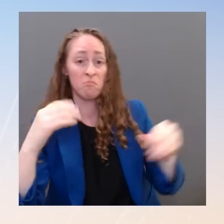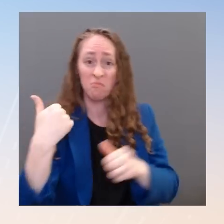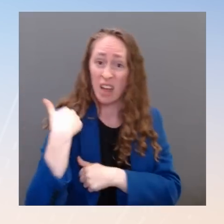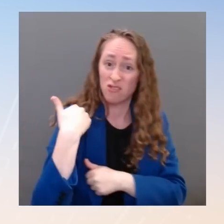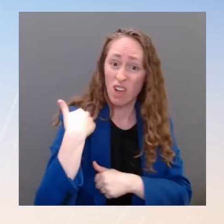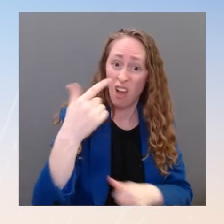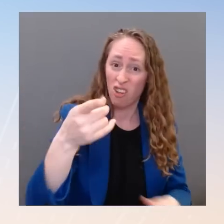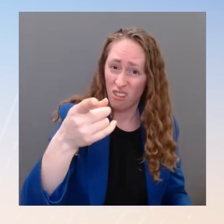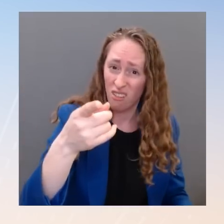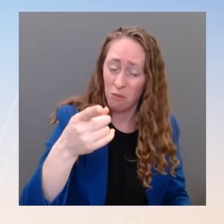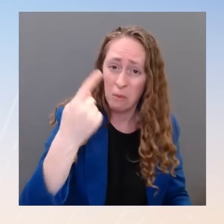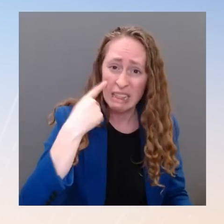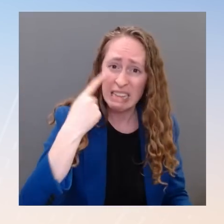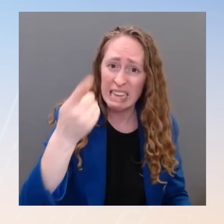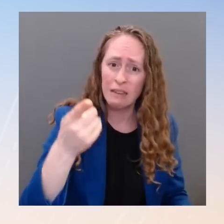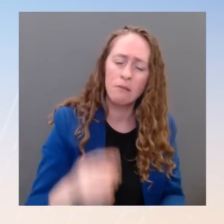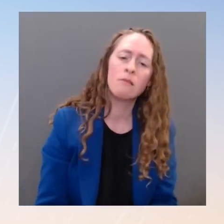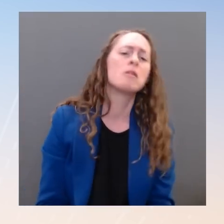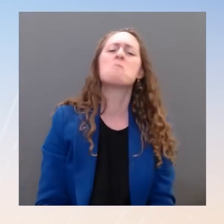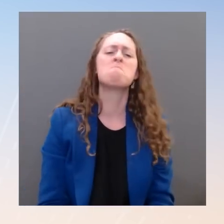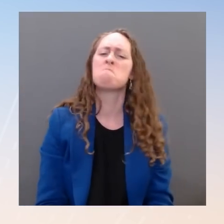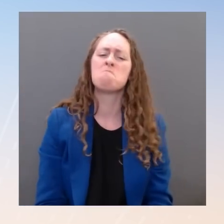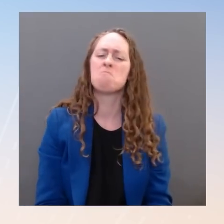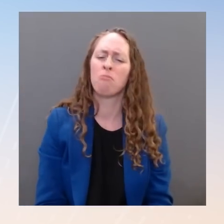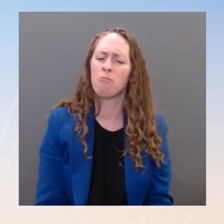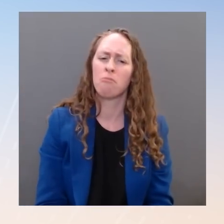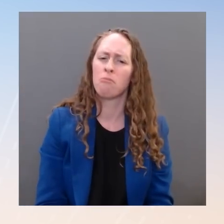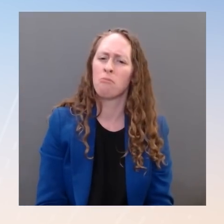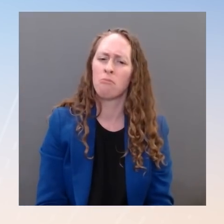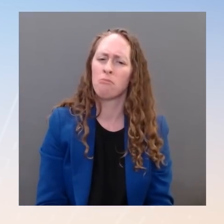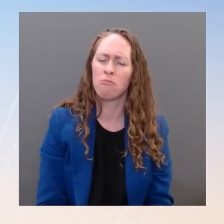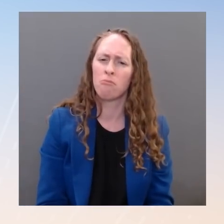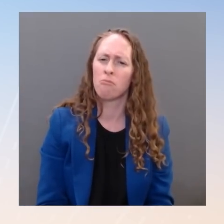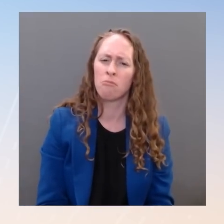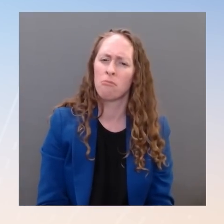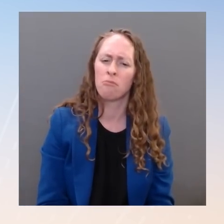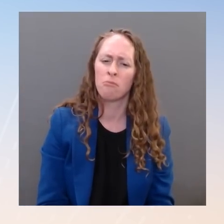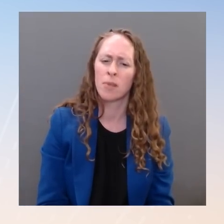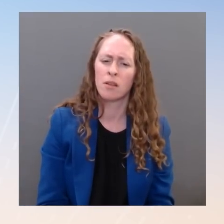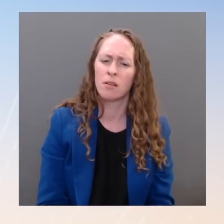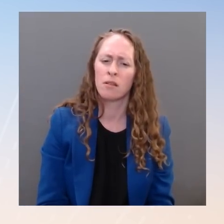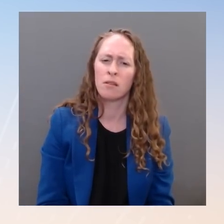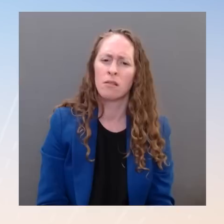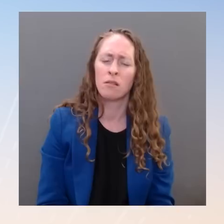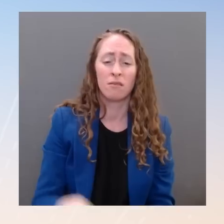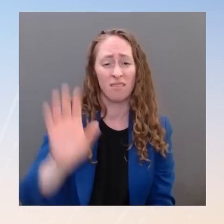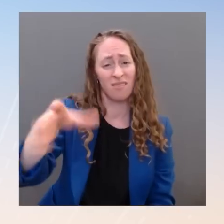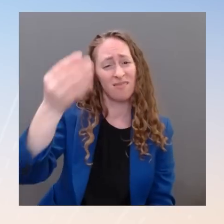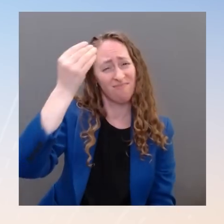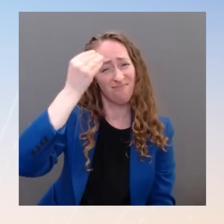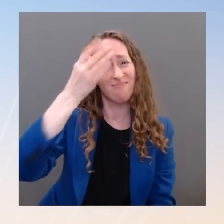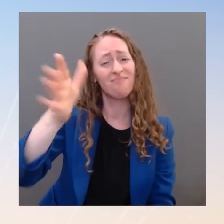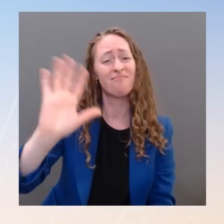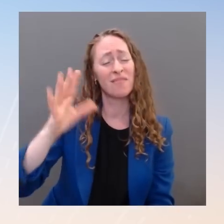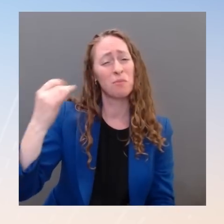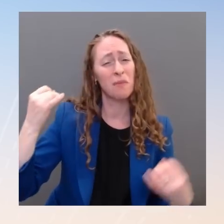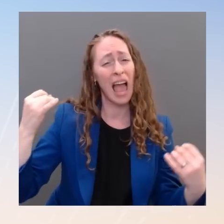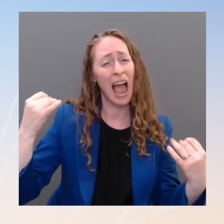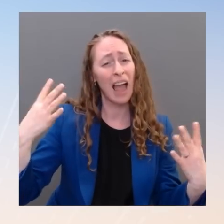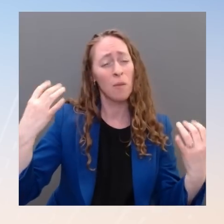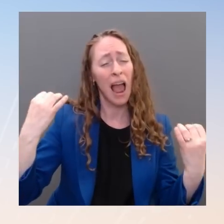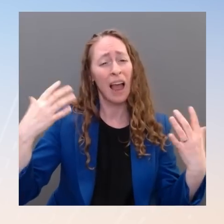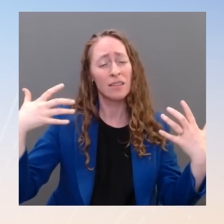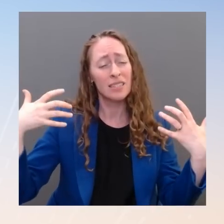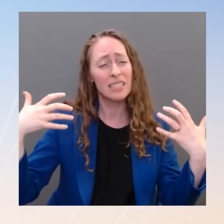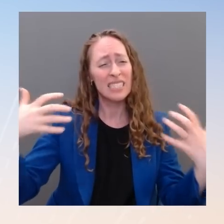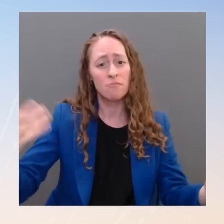number of the millions of refugees, the millions of people who have become homeless as a result of this, or no longer in their homes, as a result